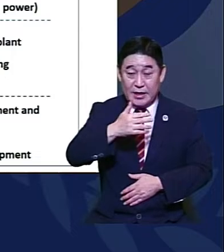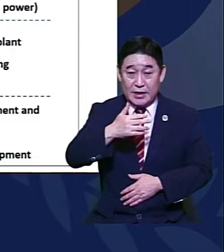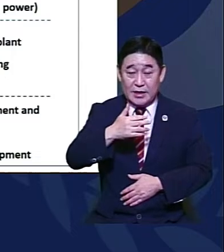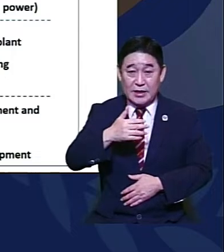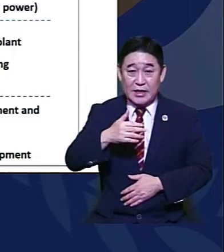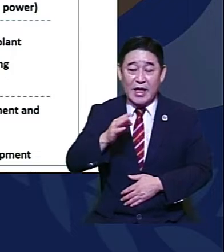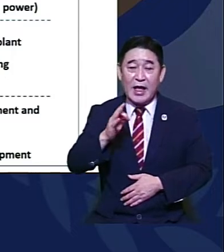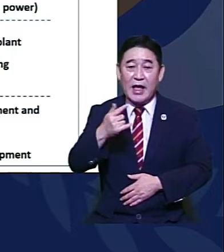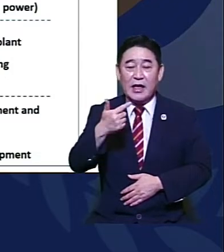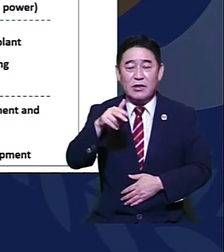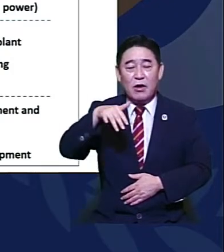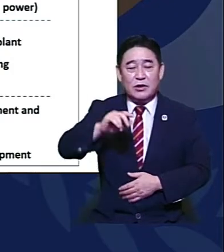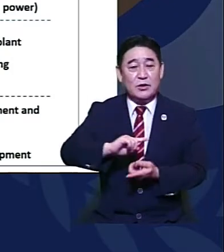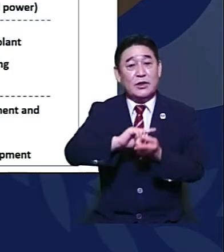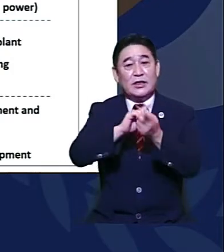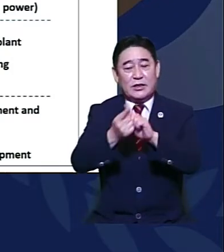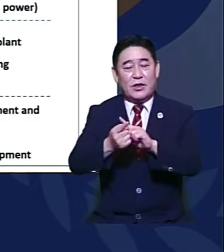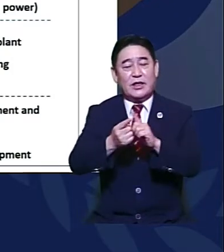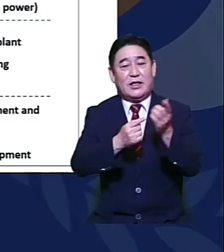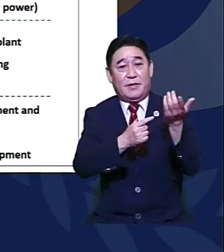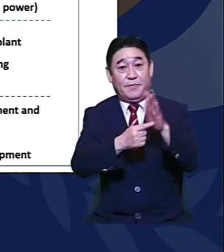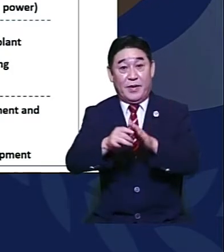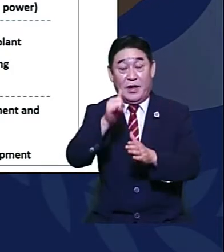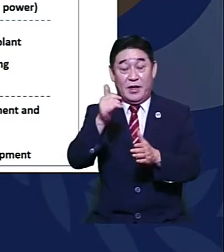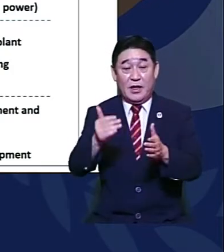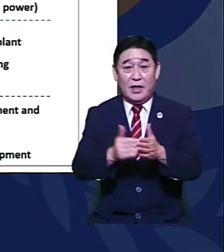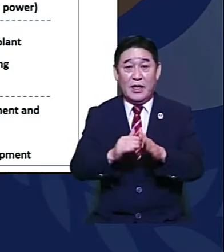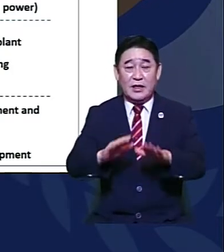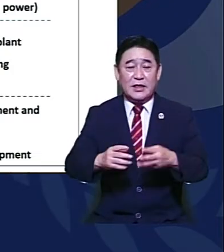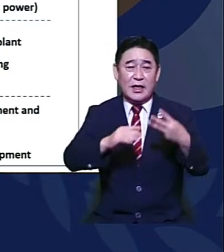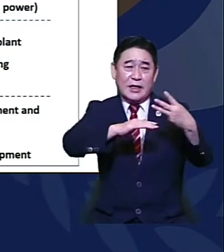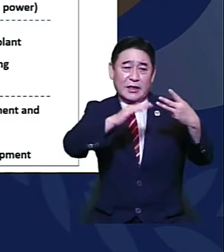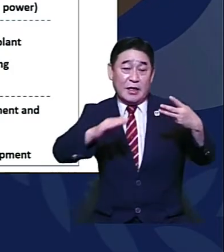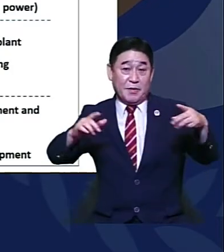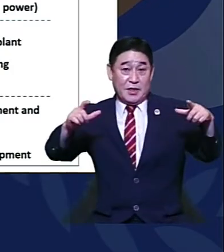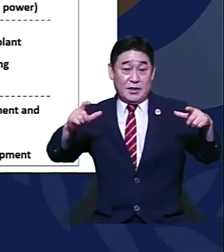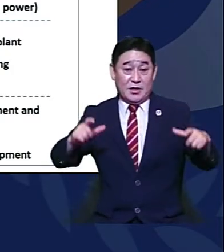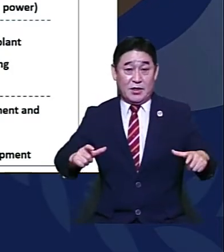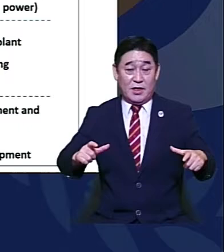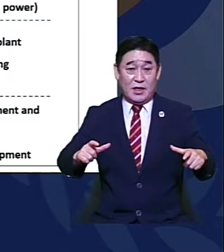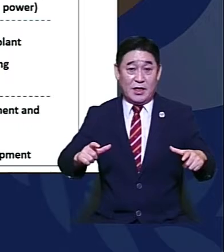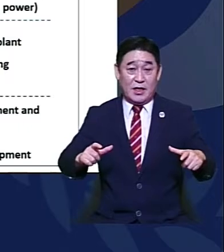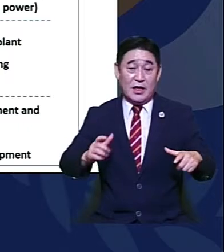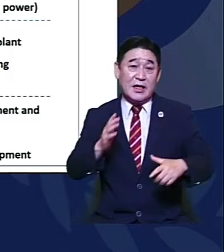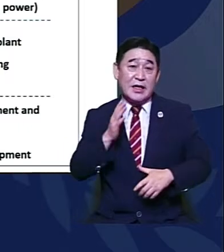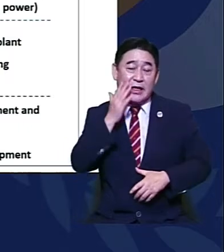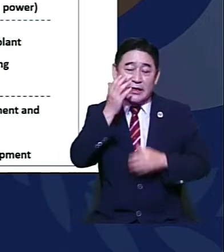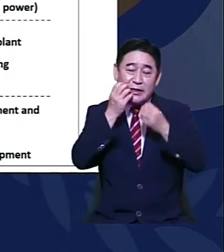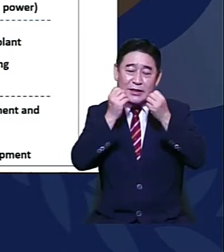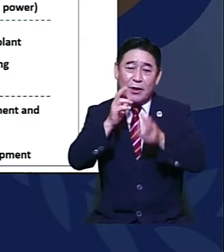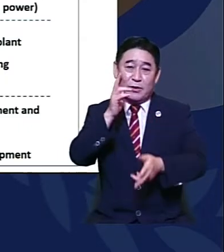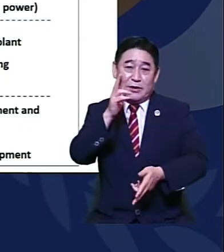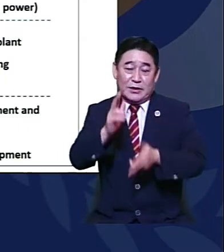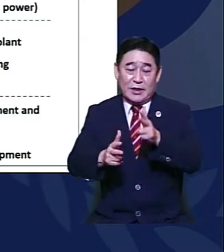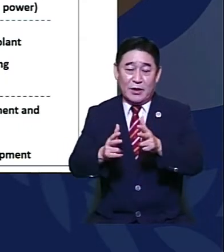New Deal in the Pacific area and to contribute to green recovery.